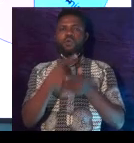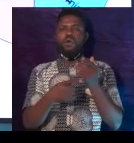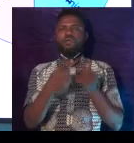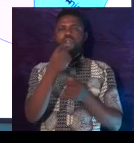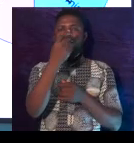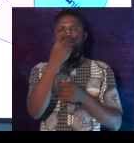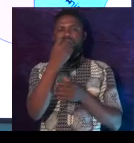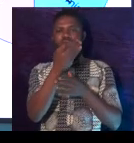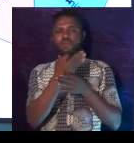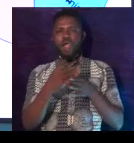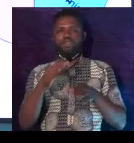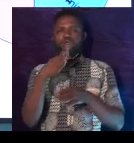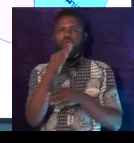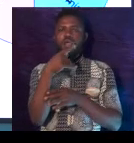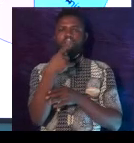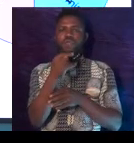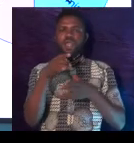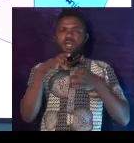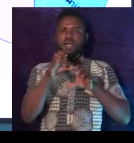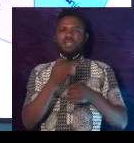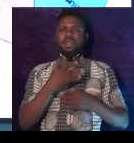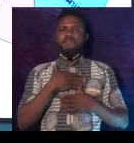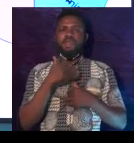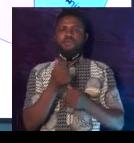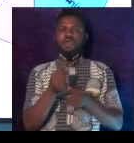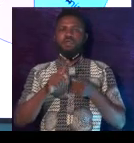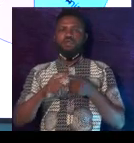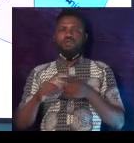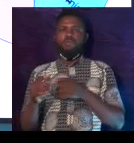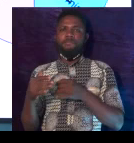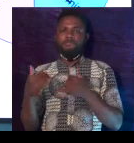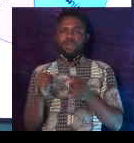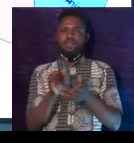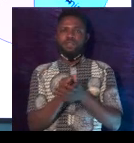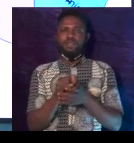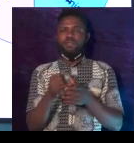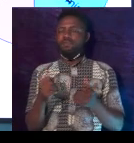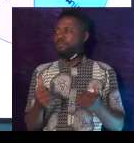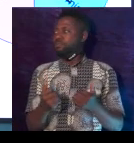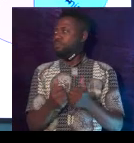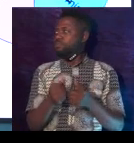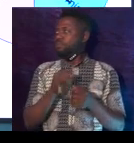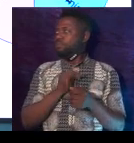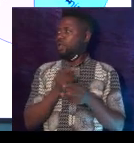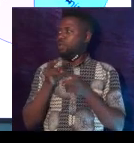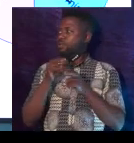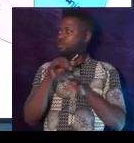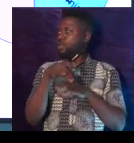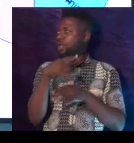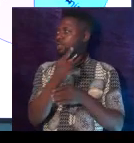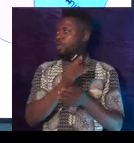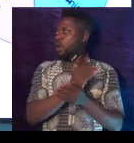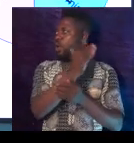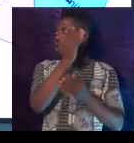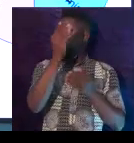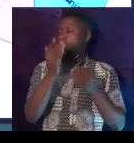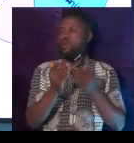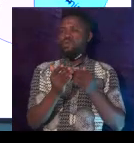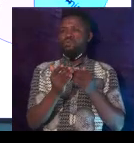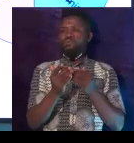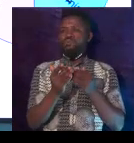what fraction of the class prefers to play squash? So I look at the whole pie,